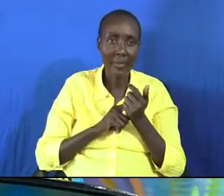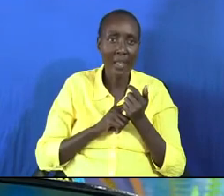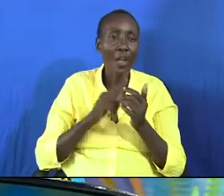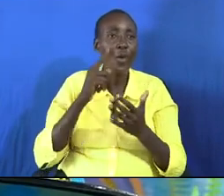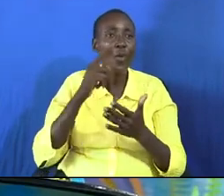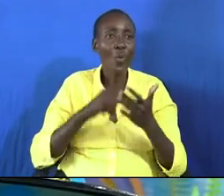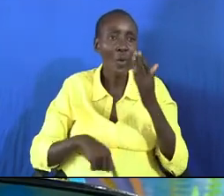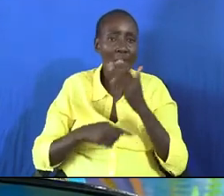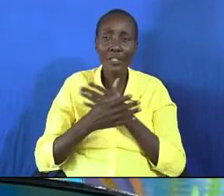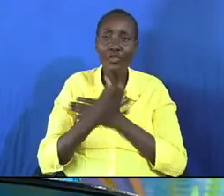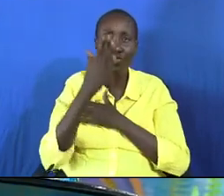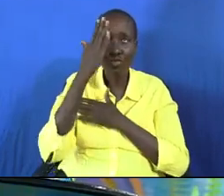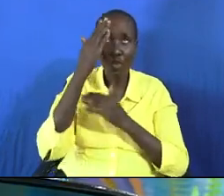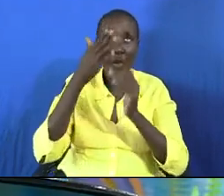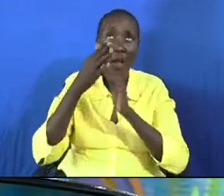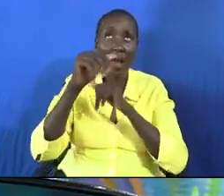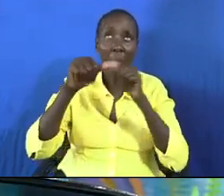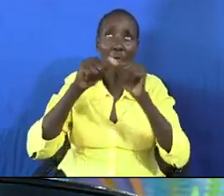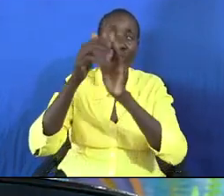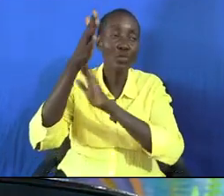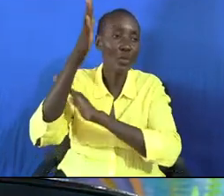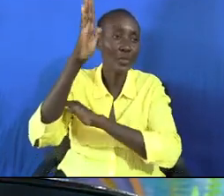is it that you know about God?